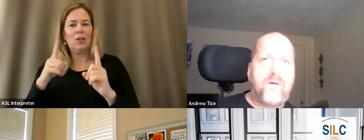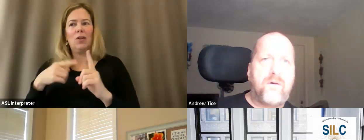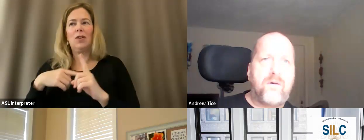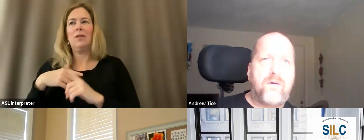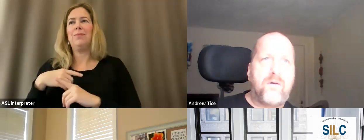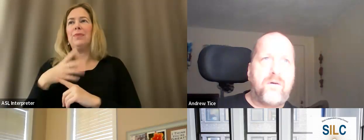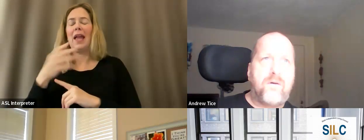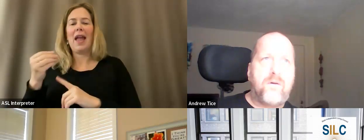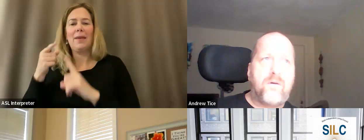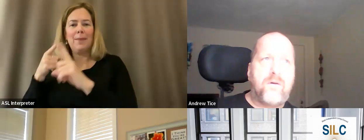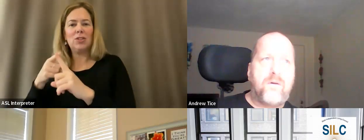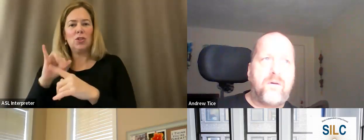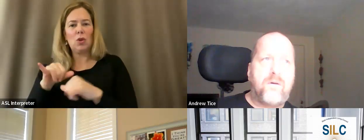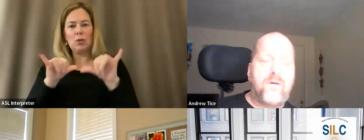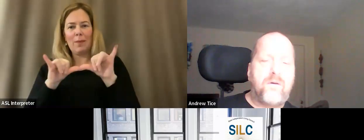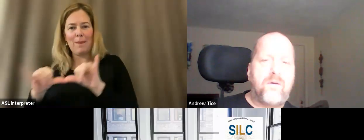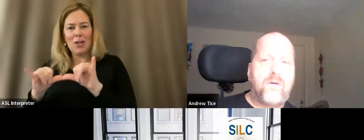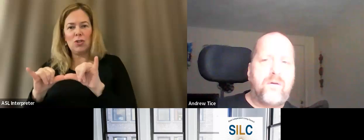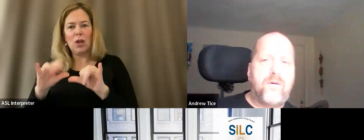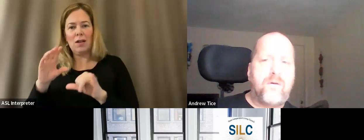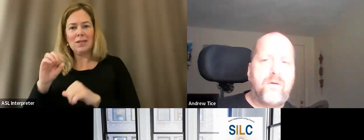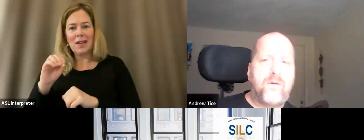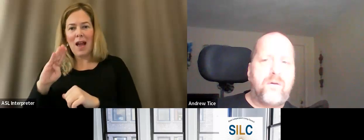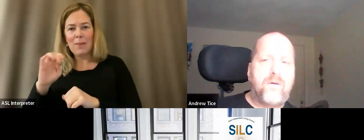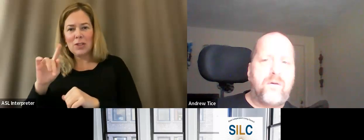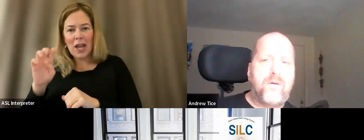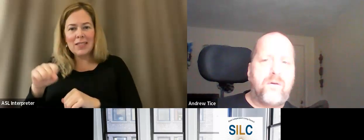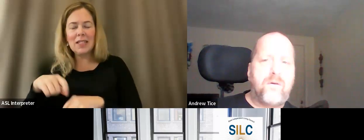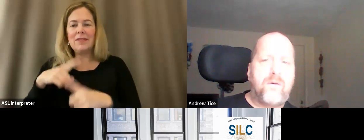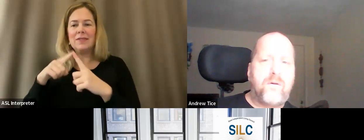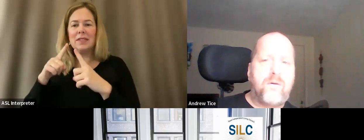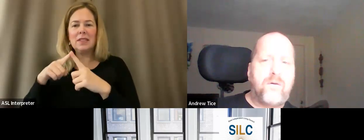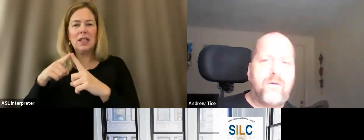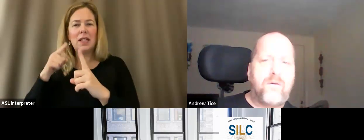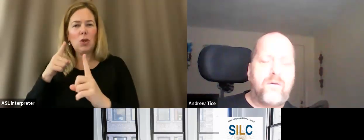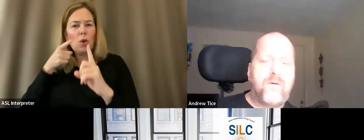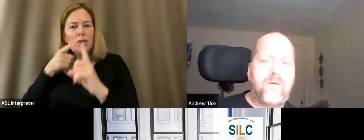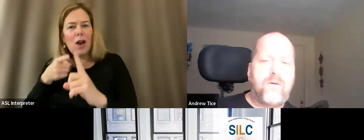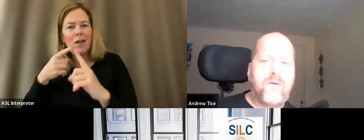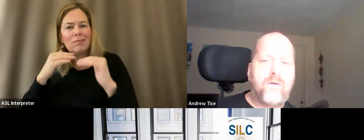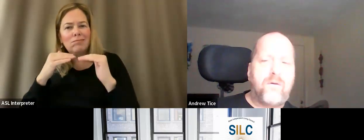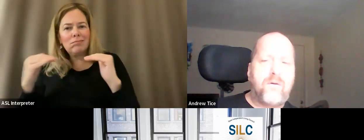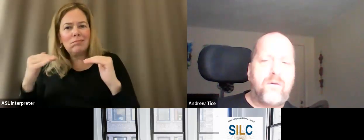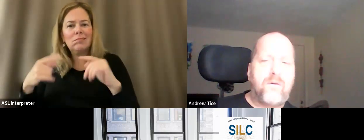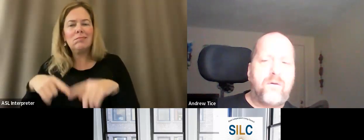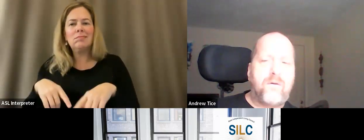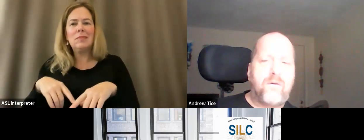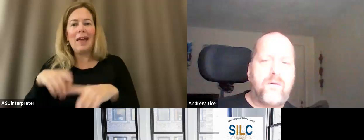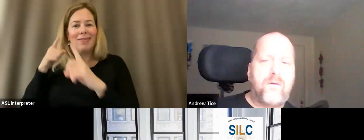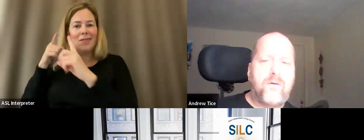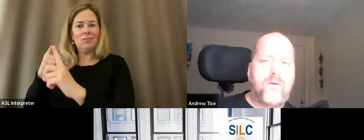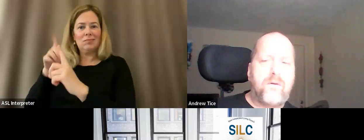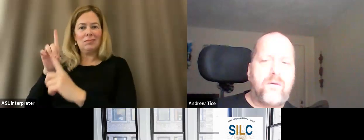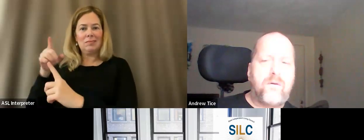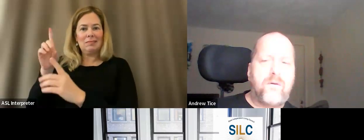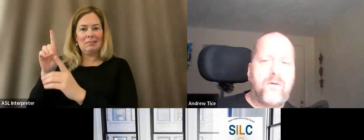So your measurable objectives, indicators, target performance levels, and target dates all will help